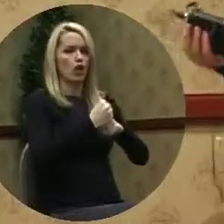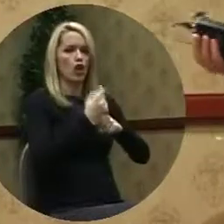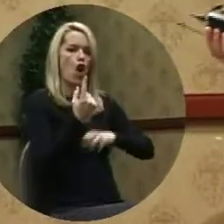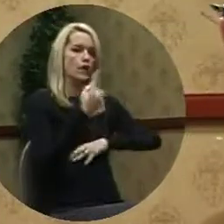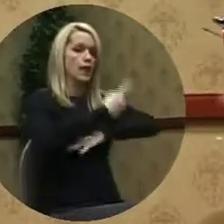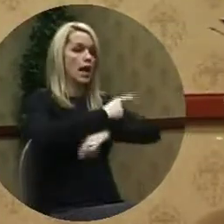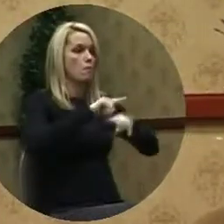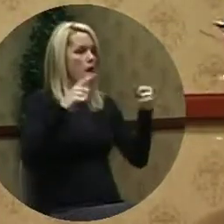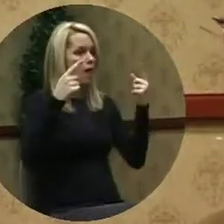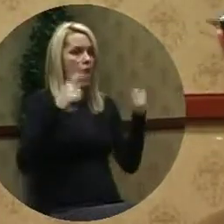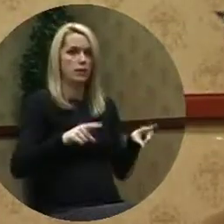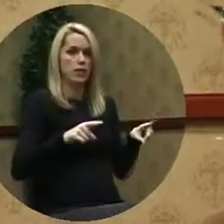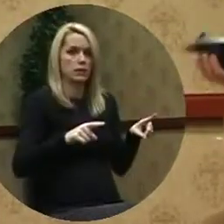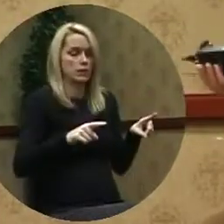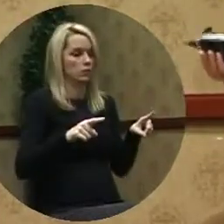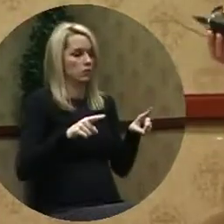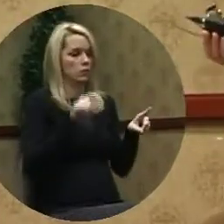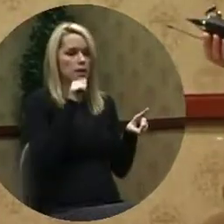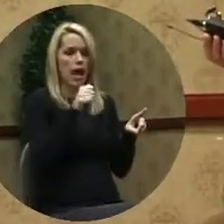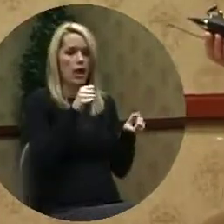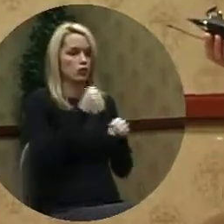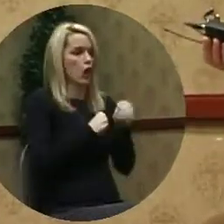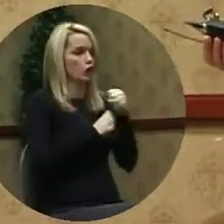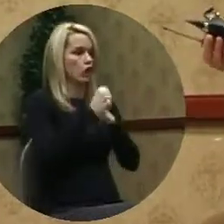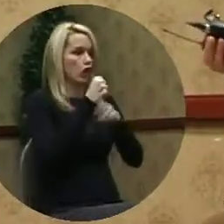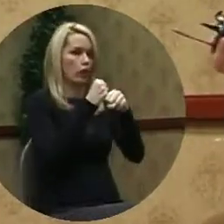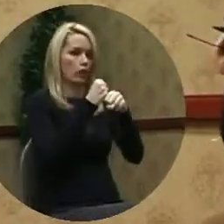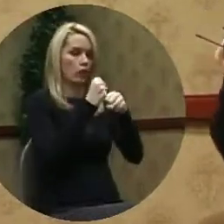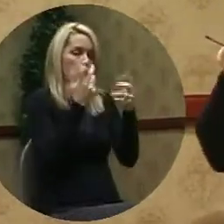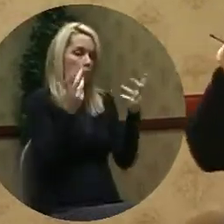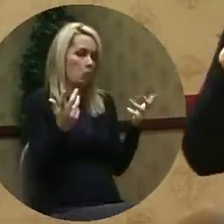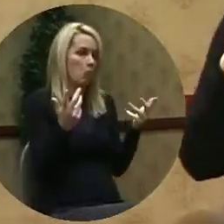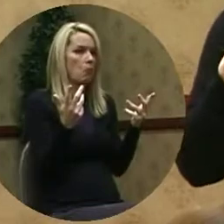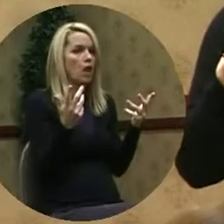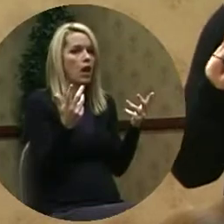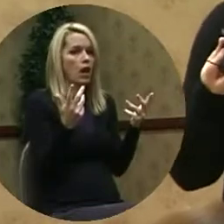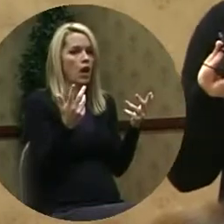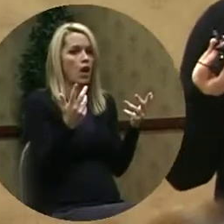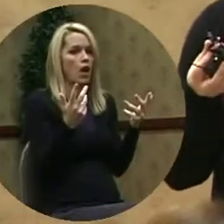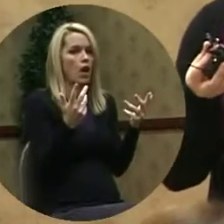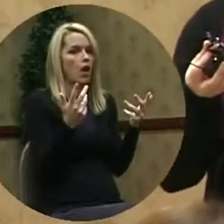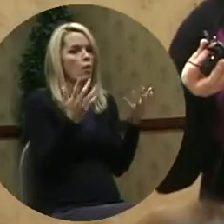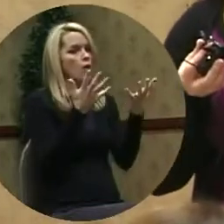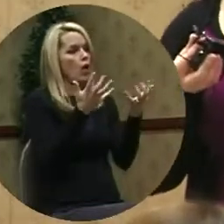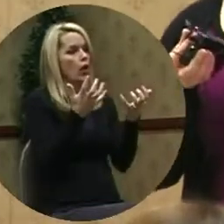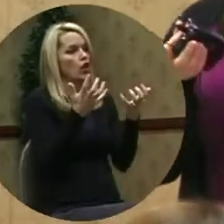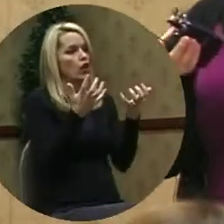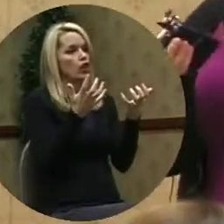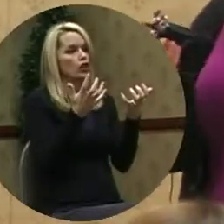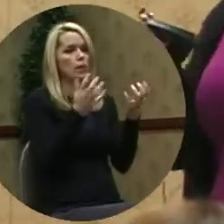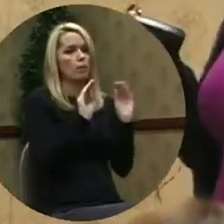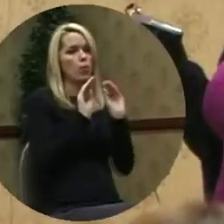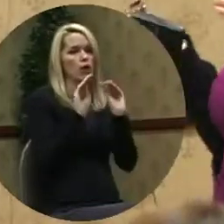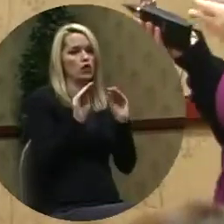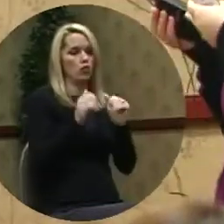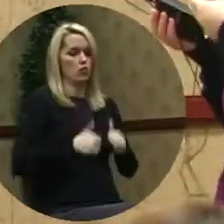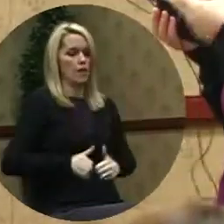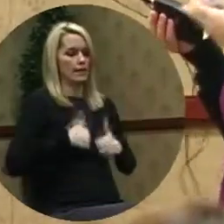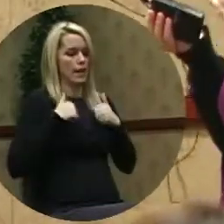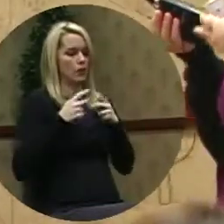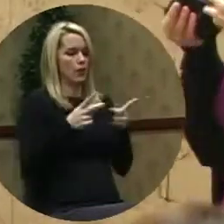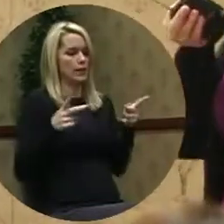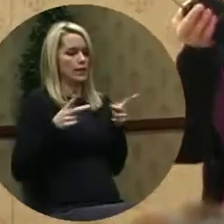is times when it's not going to be structured. And the other part is that we're hoping to get her into a residential facility for adult placement, and in